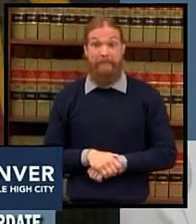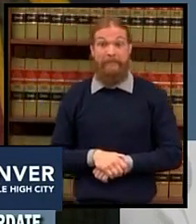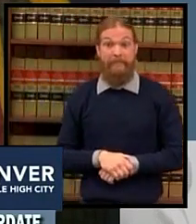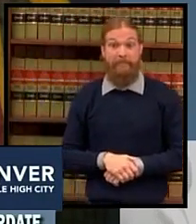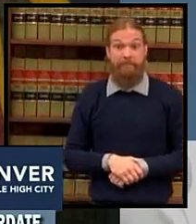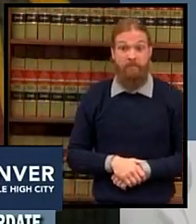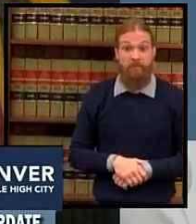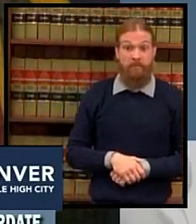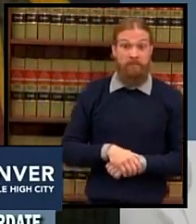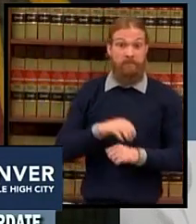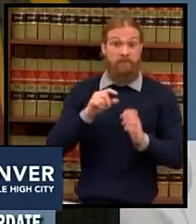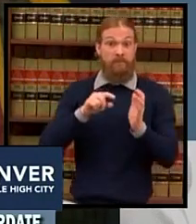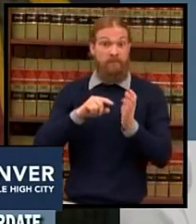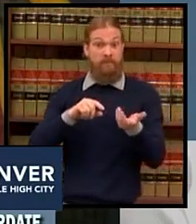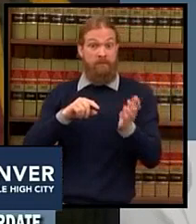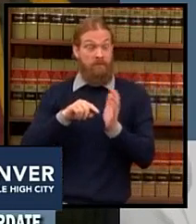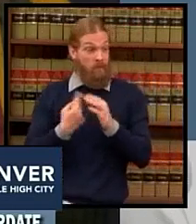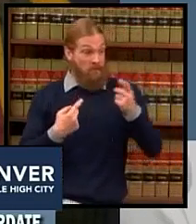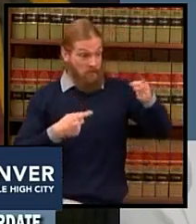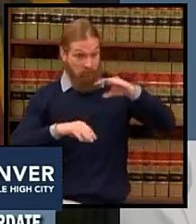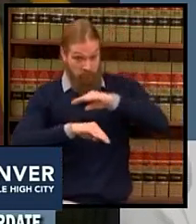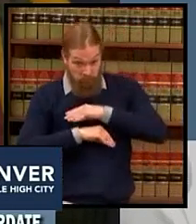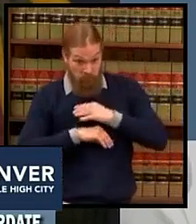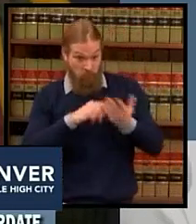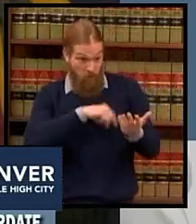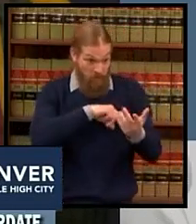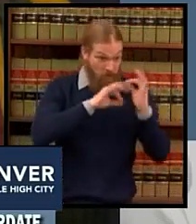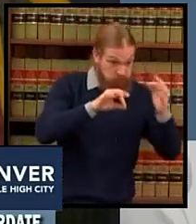them vaccinated. I'm sorry, go ahead.